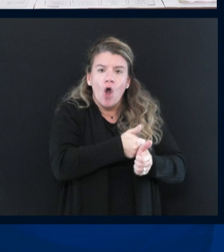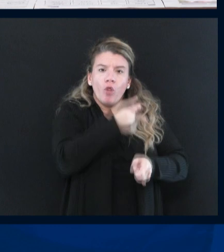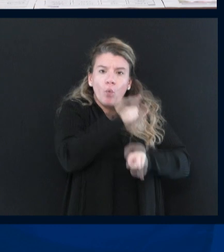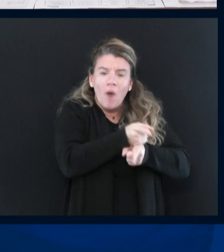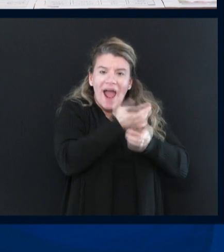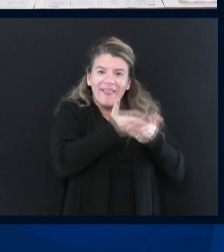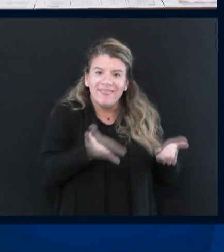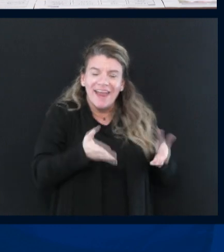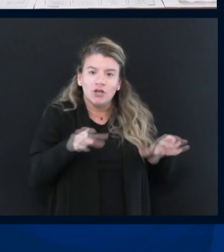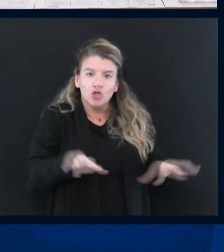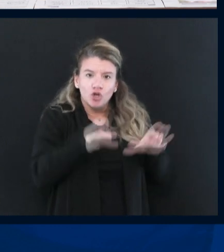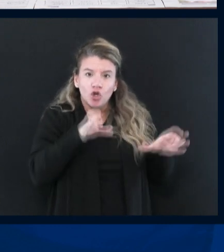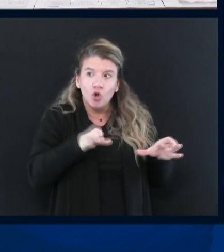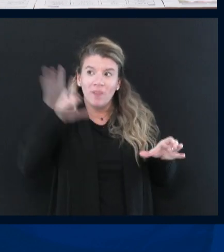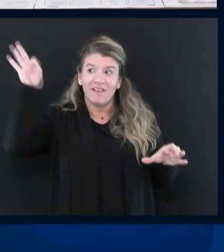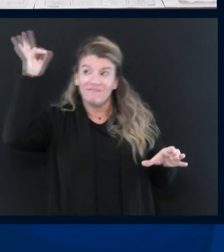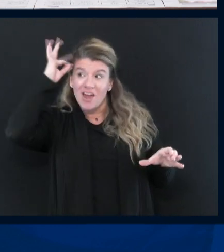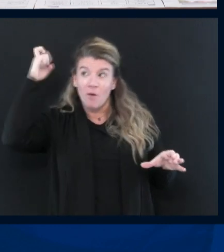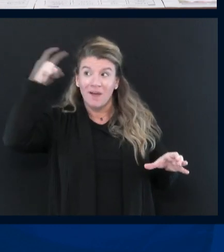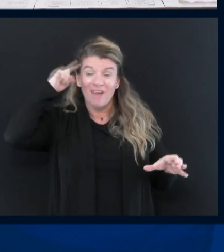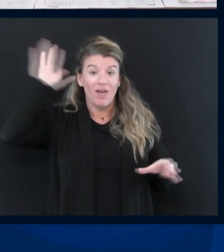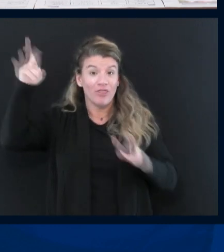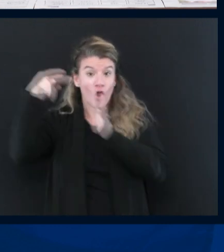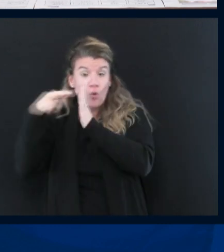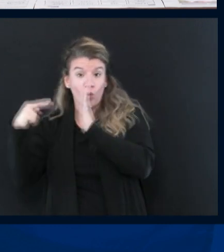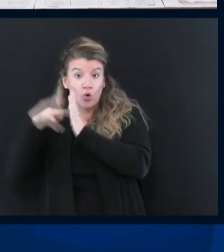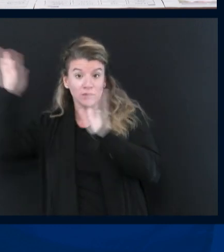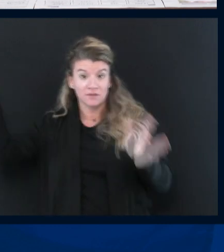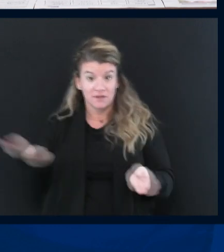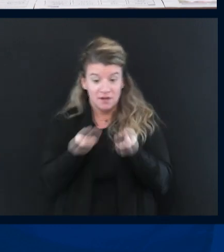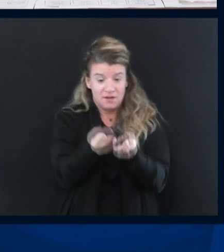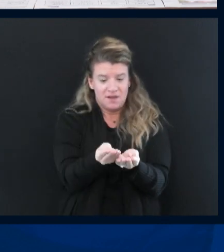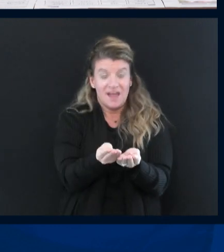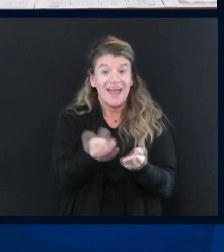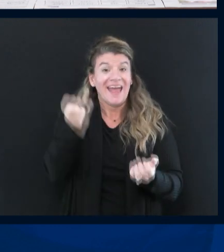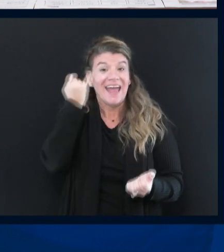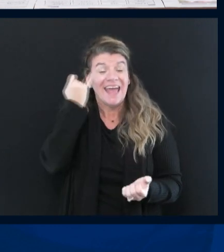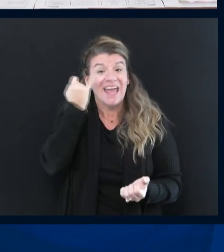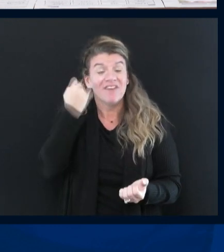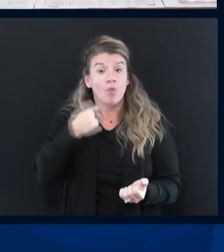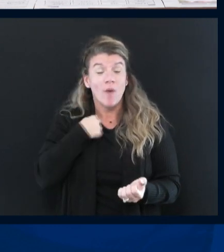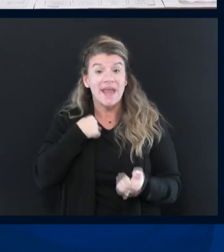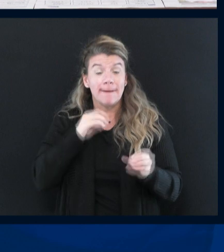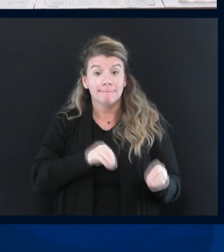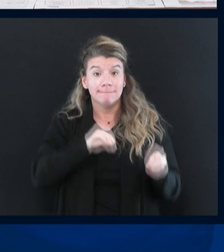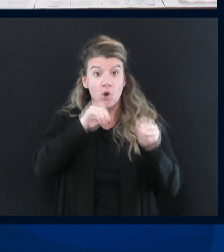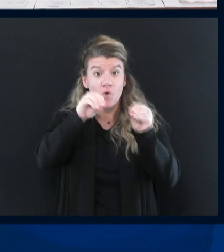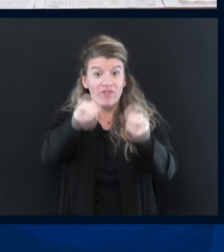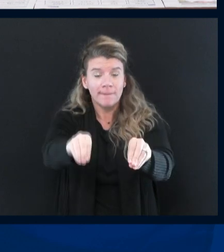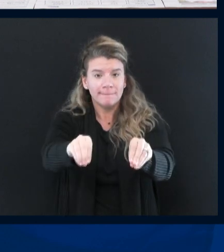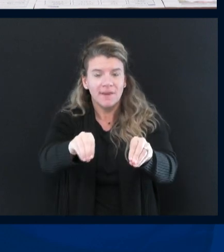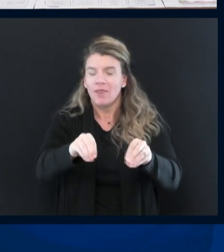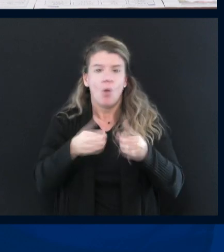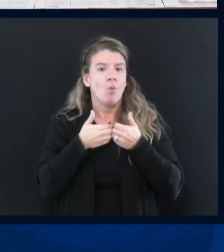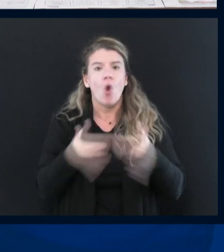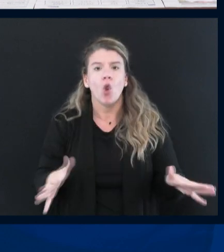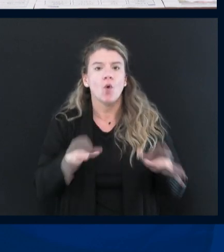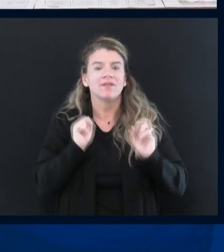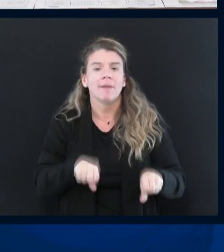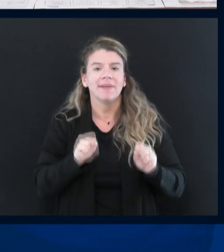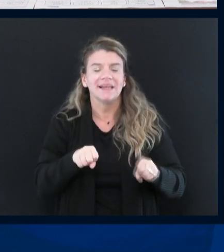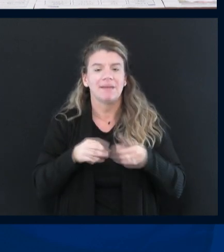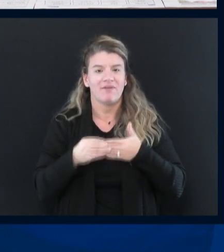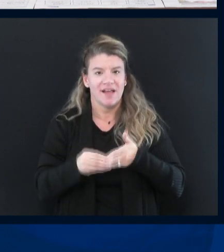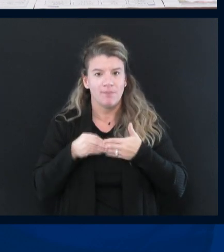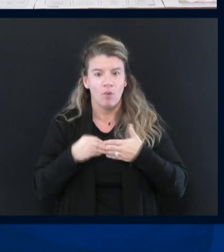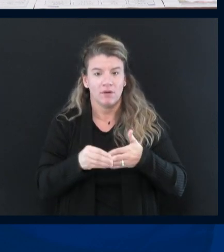our federal government side, if we move them, we're going to lose some level of flexibility. They need to stay